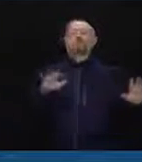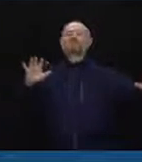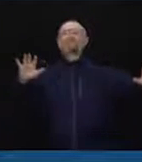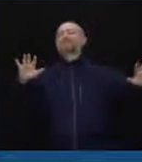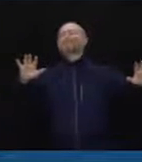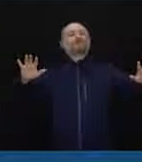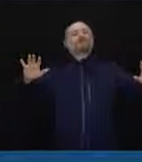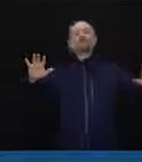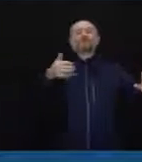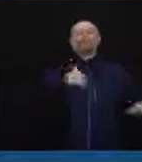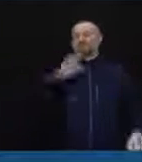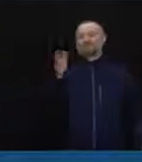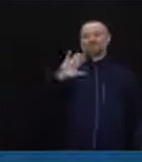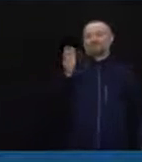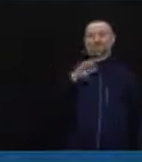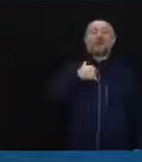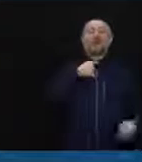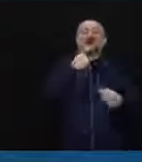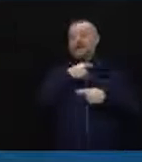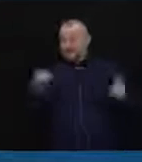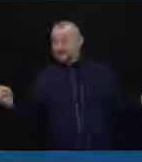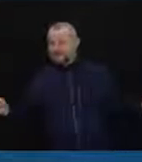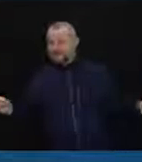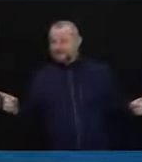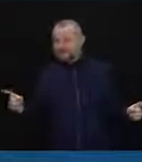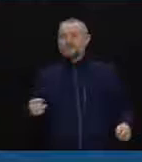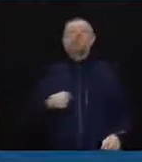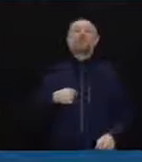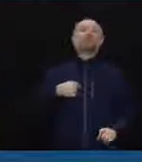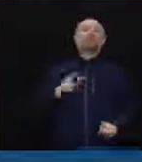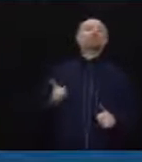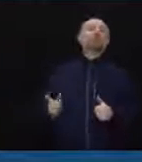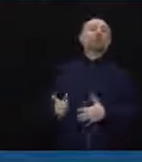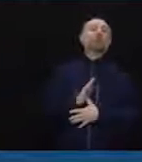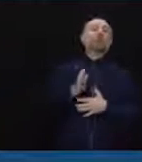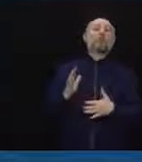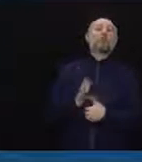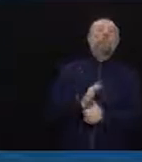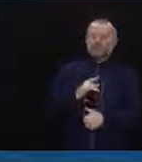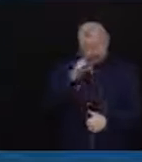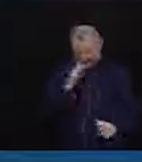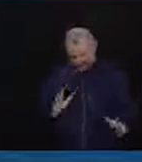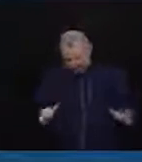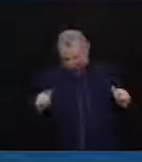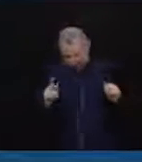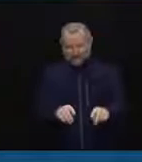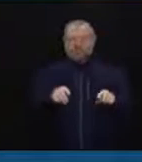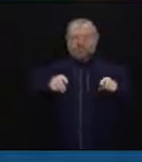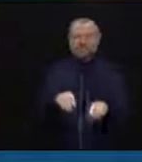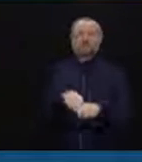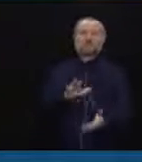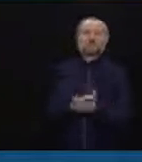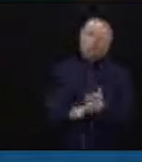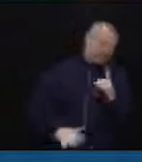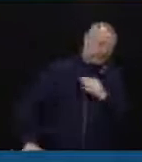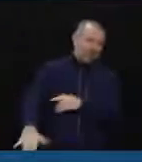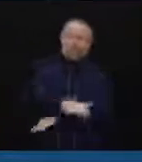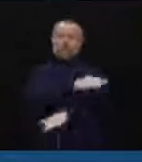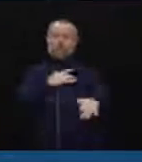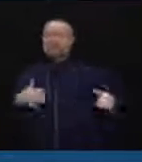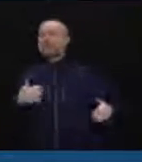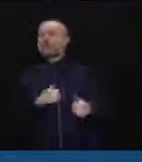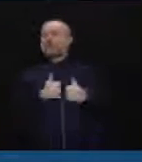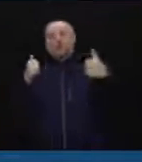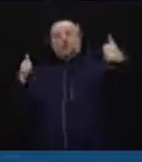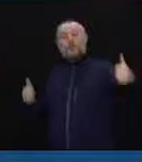getting children back in a safe learning environment, unlike remote learning. So it's accomplished that goal. And so